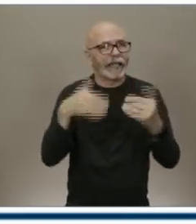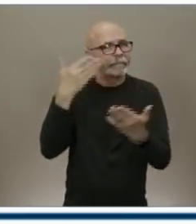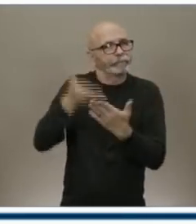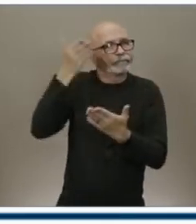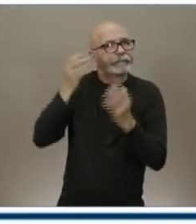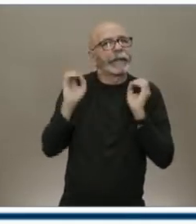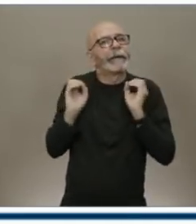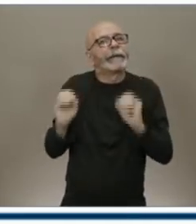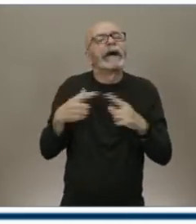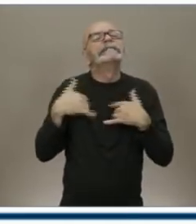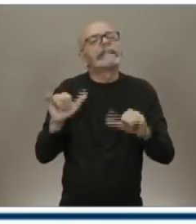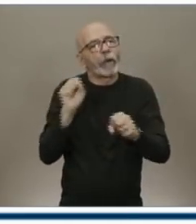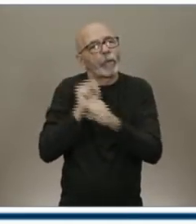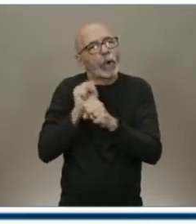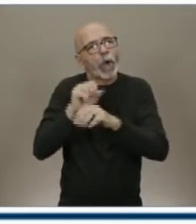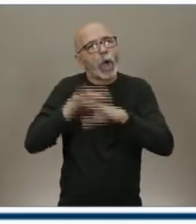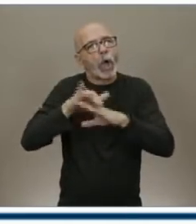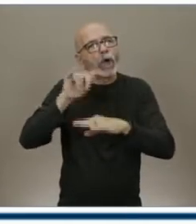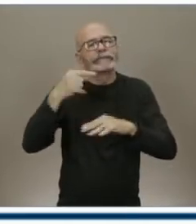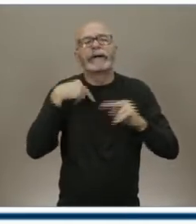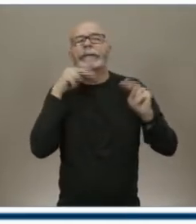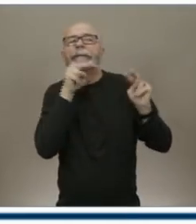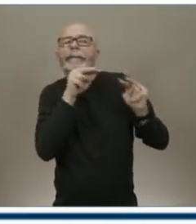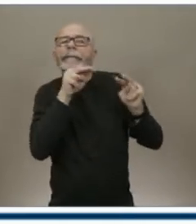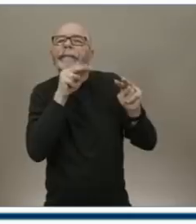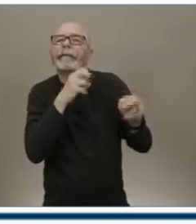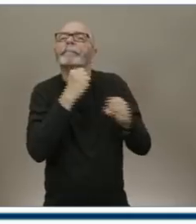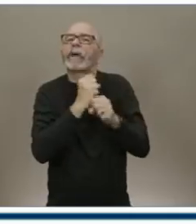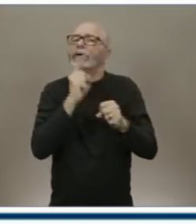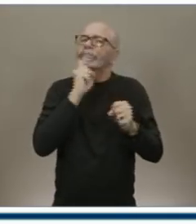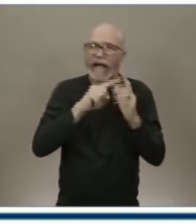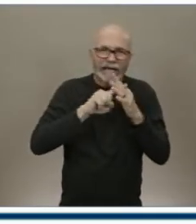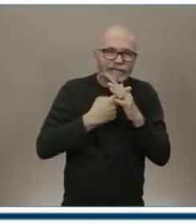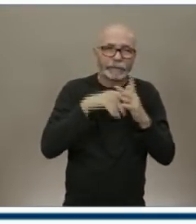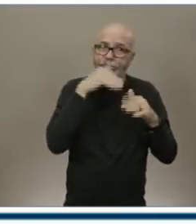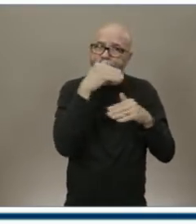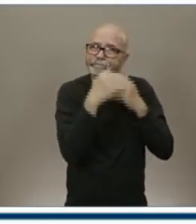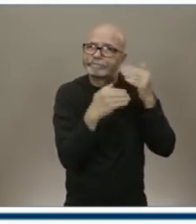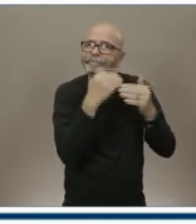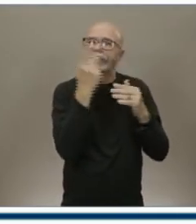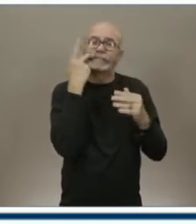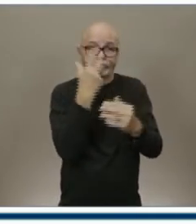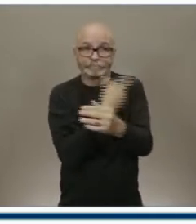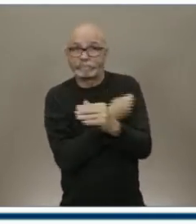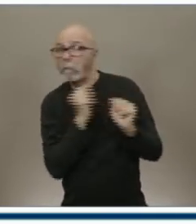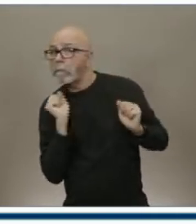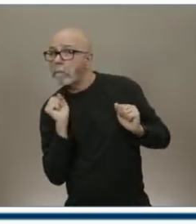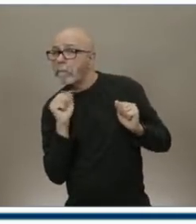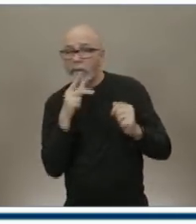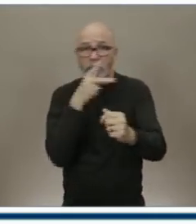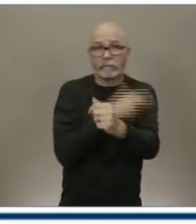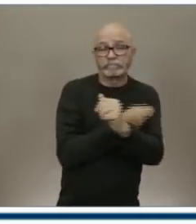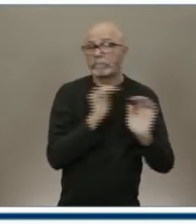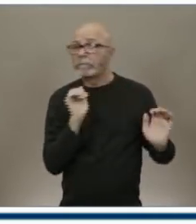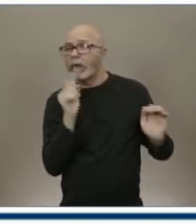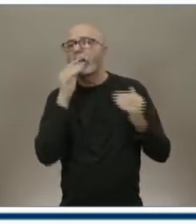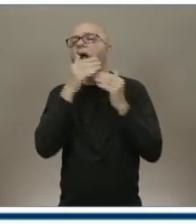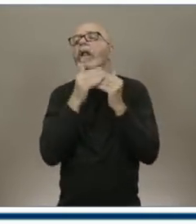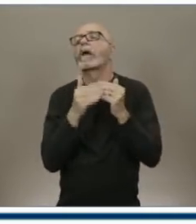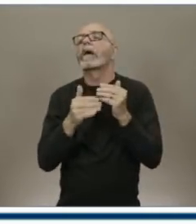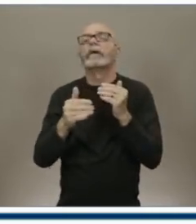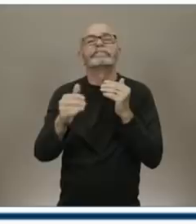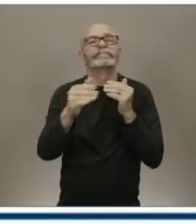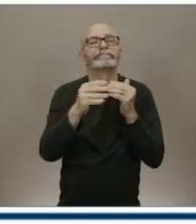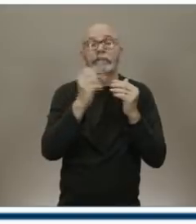to continue. That will add to this evidence around the effectiveness of the vaccine longer term. One of the pieces of evidence that we don't yet have